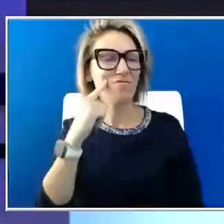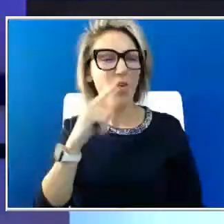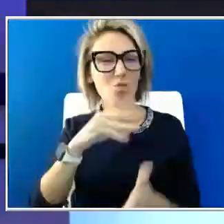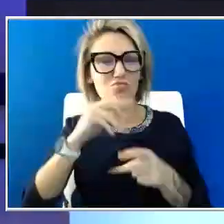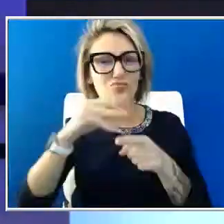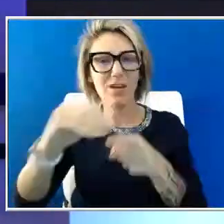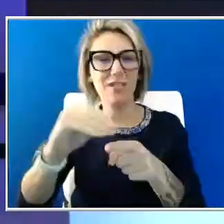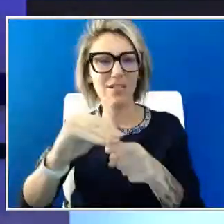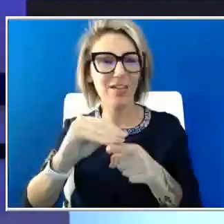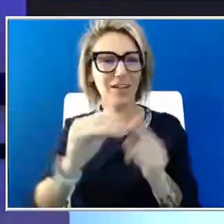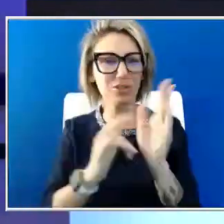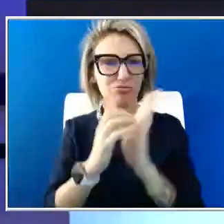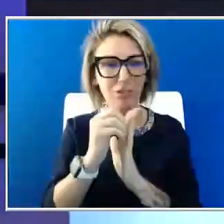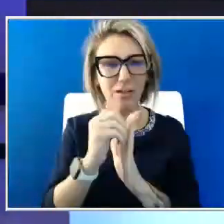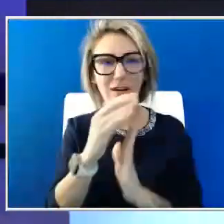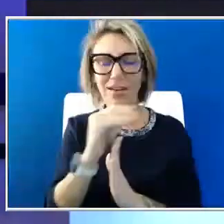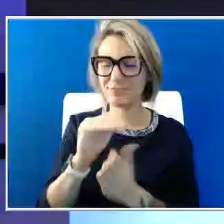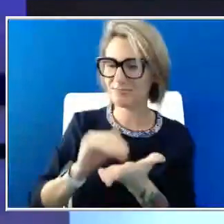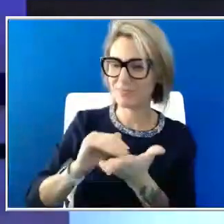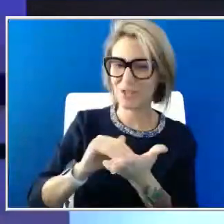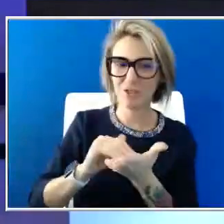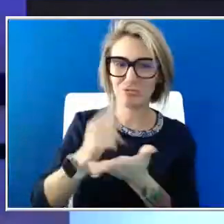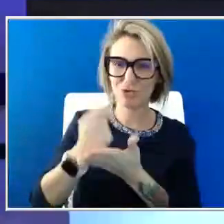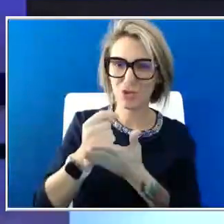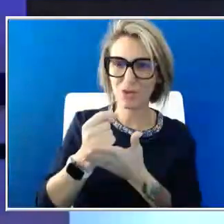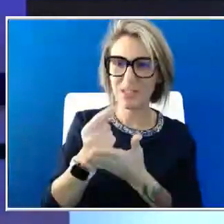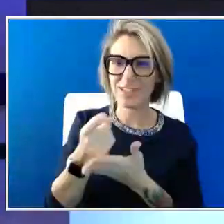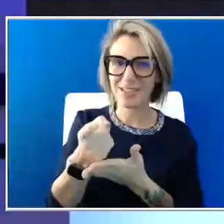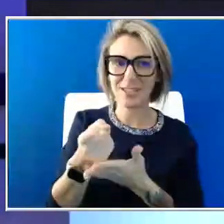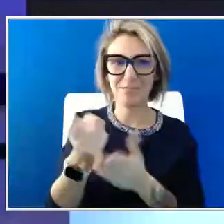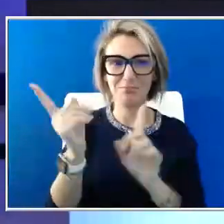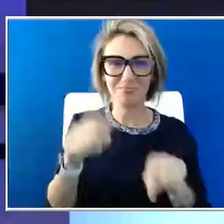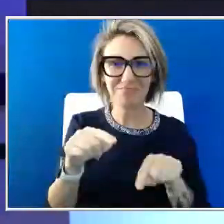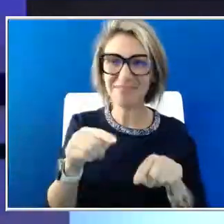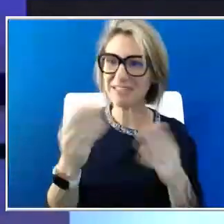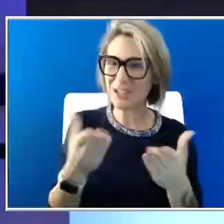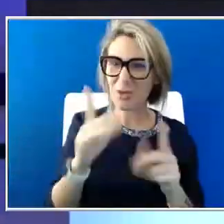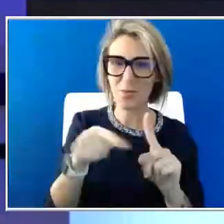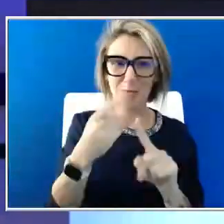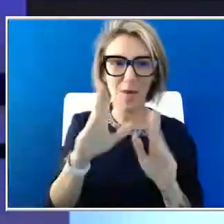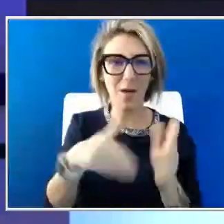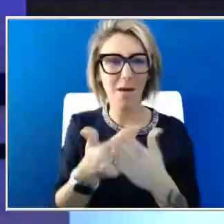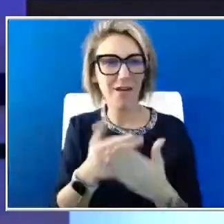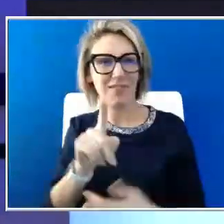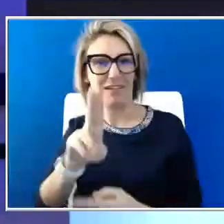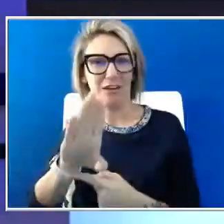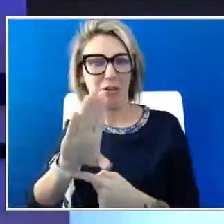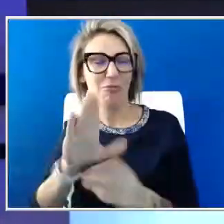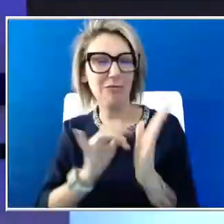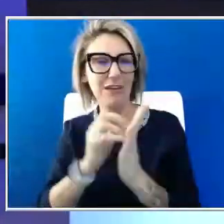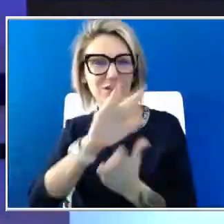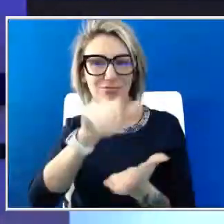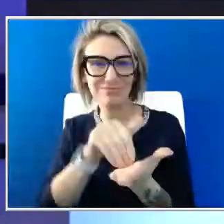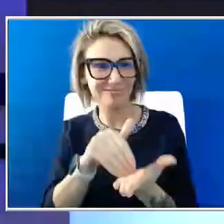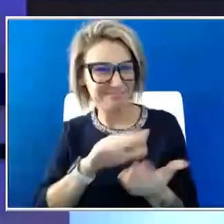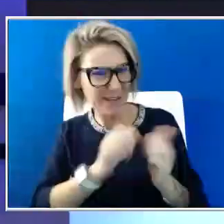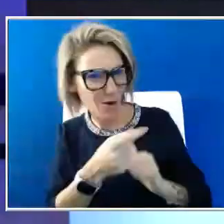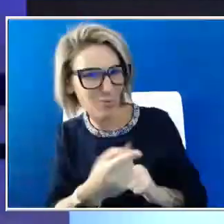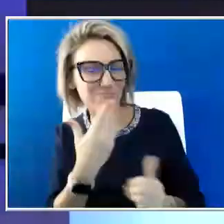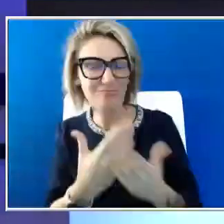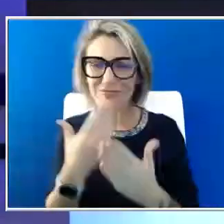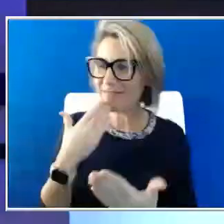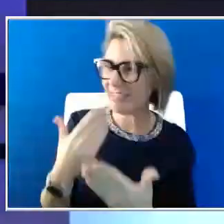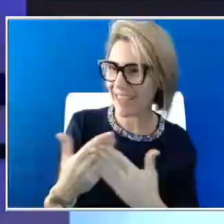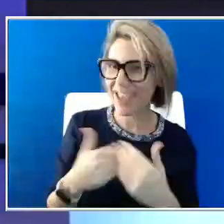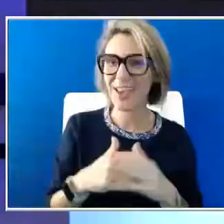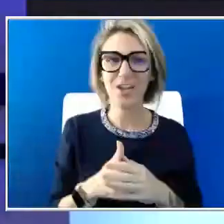the doctor who treated Patrick when he came here to the Cancer Center. Always good to have you with us. Good morning. How are you? Good, thanks. Good to be reunited